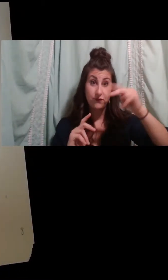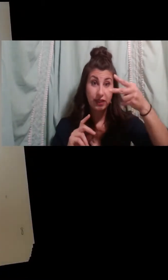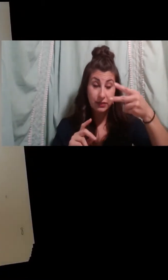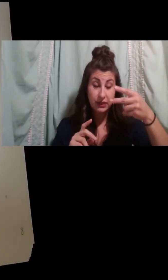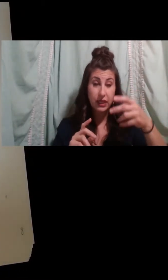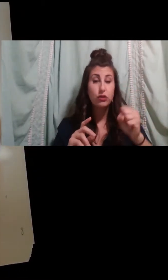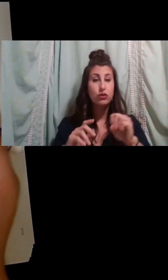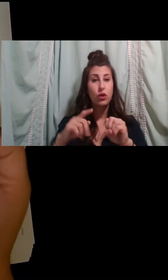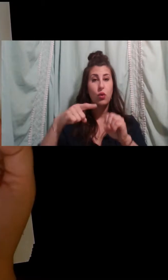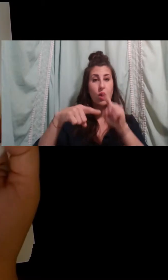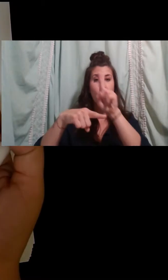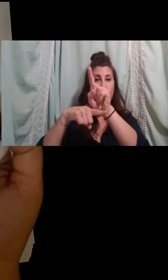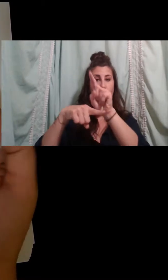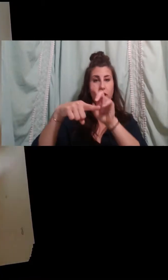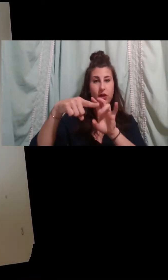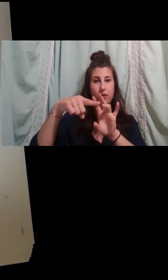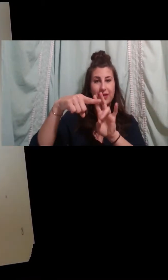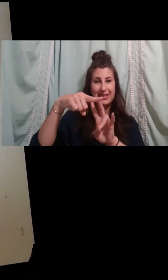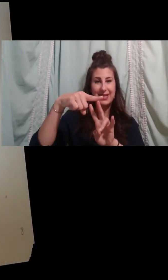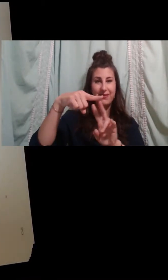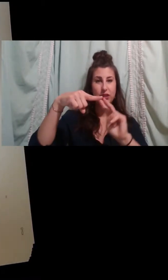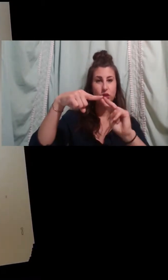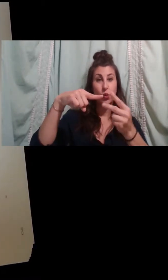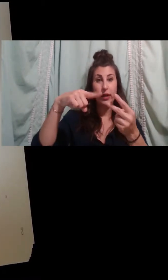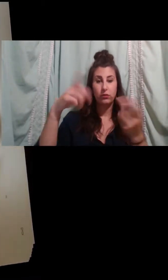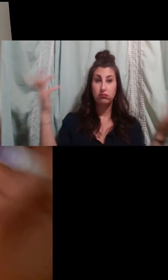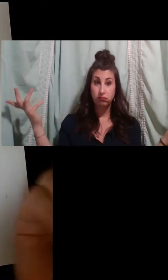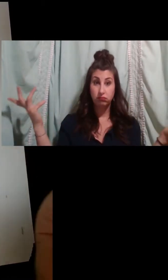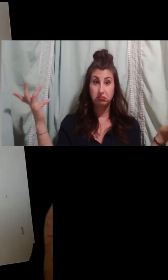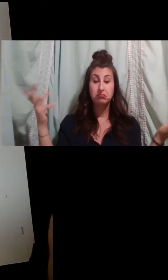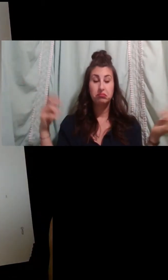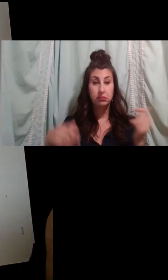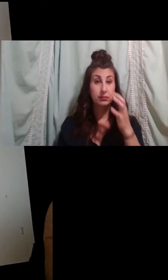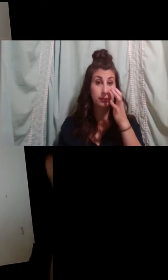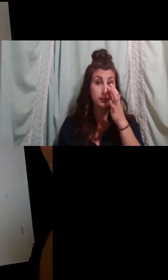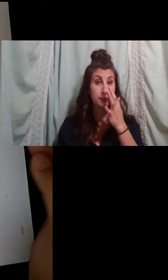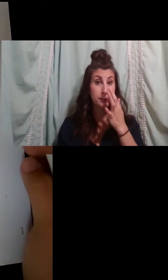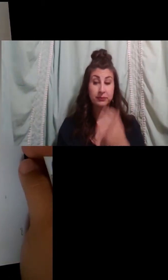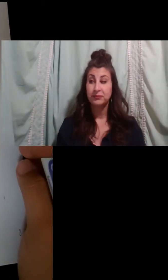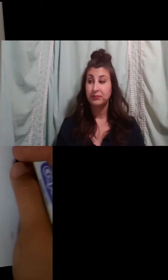flipped it, and it's going to be to the second. So 1 over 7 squared.